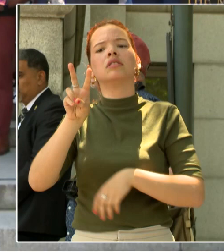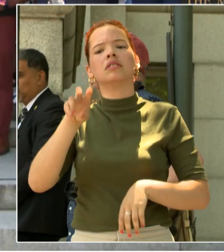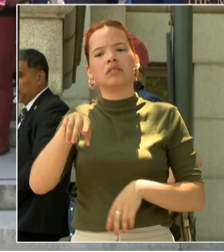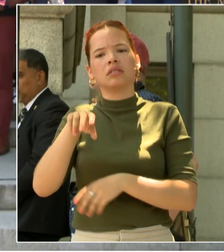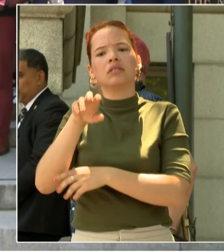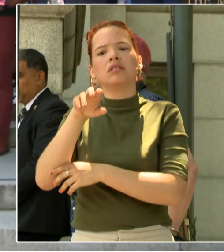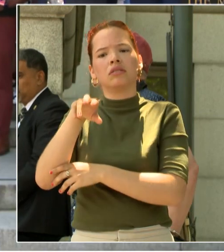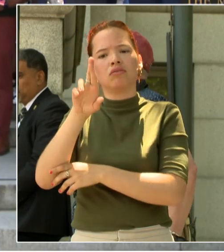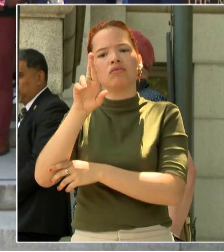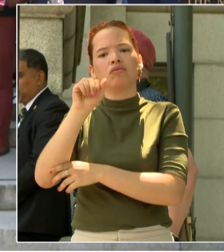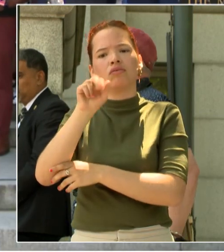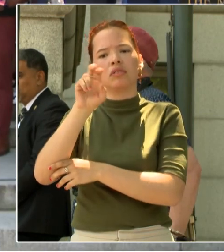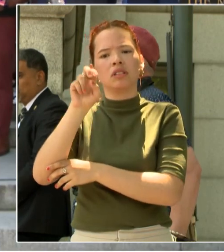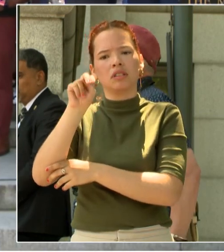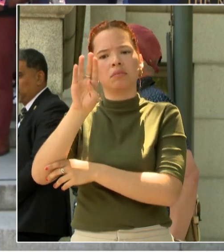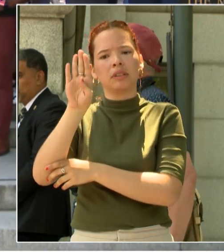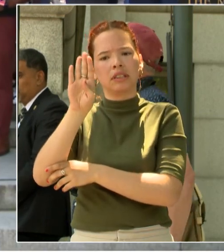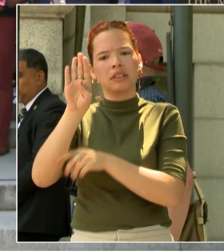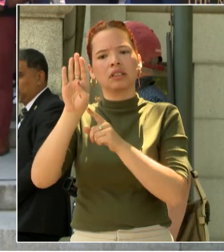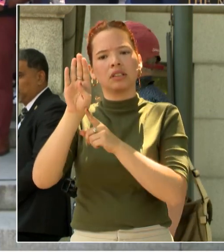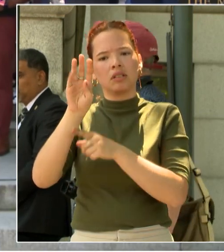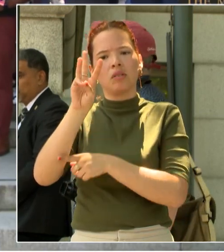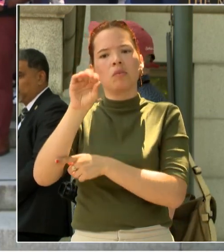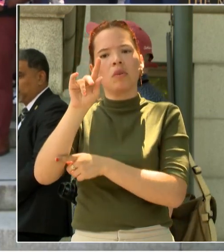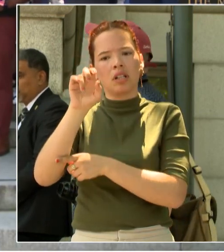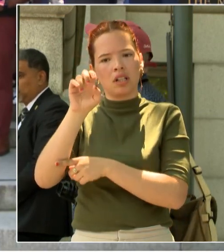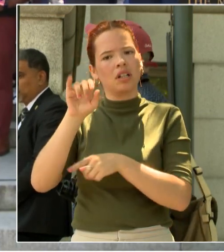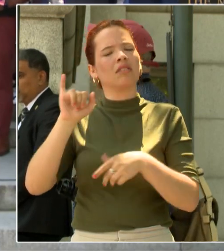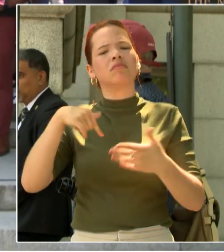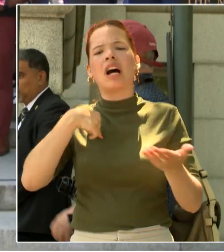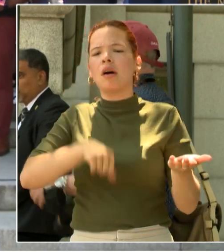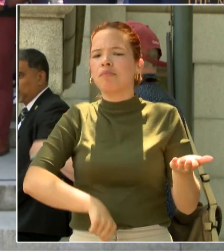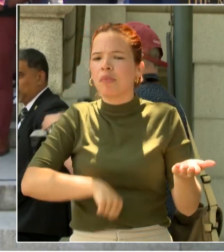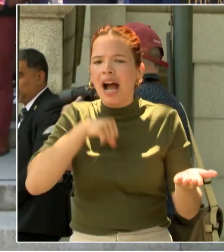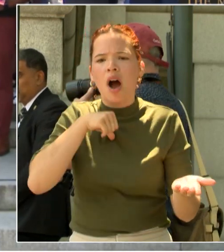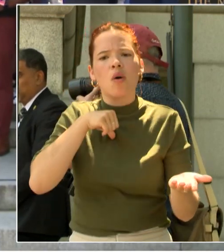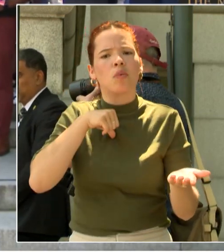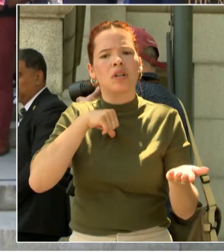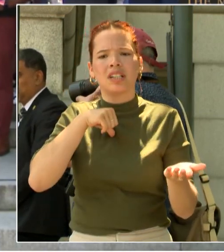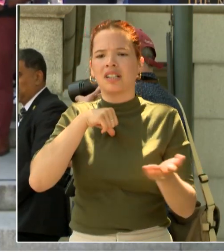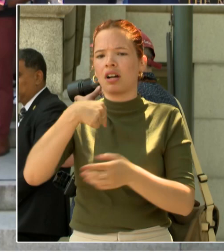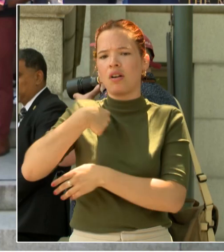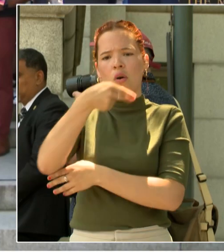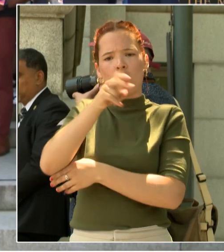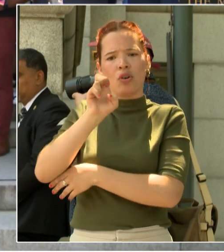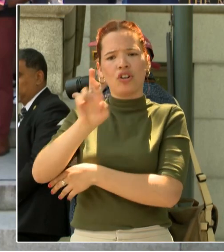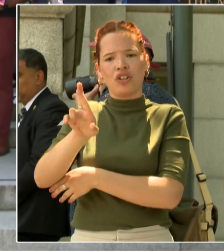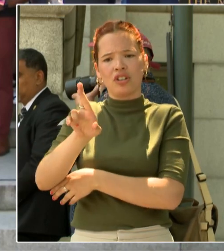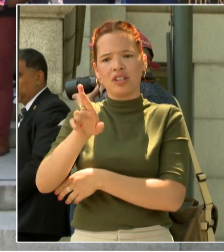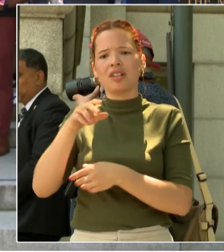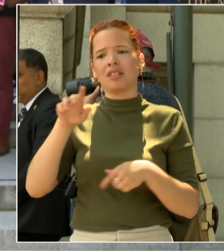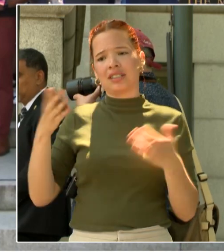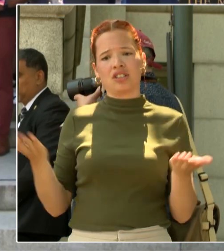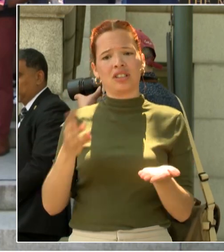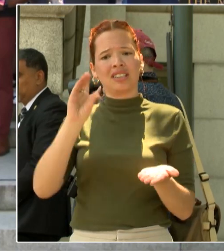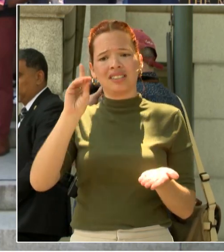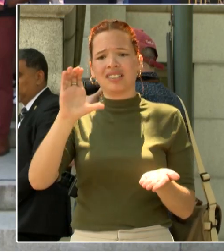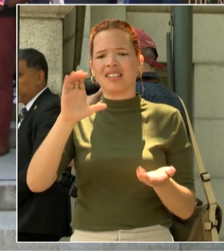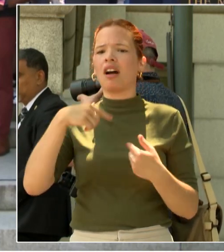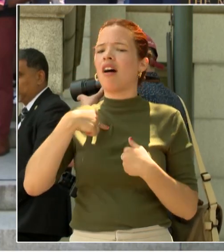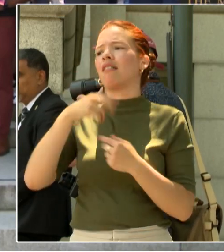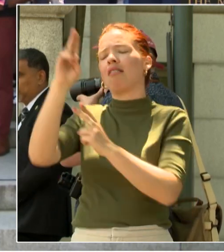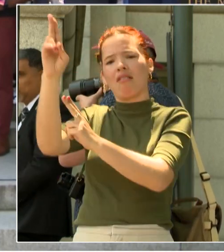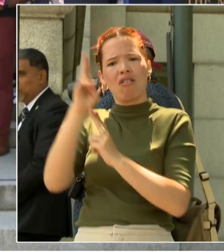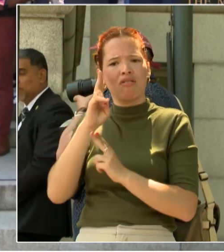stand before you as a proud queer leader here in the district. I'm honored to serve as the vice